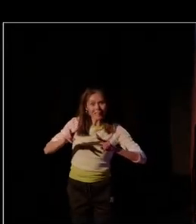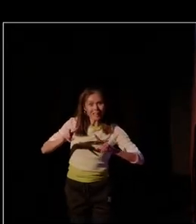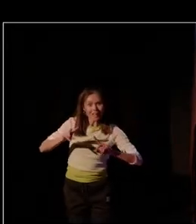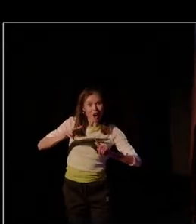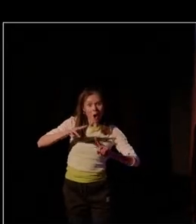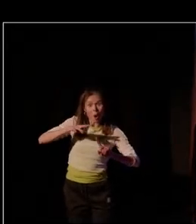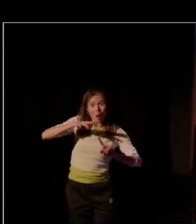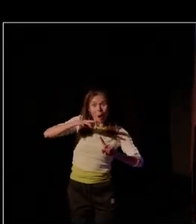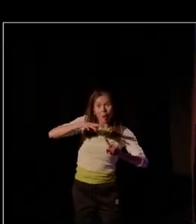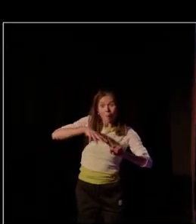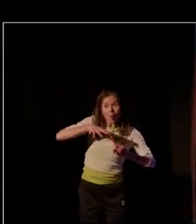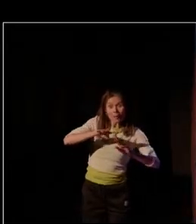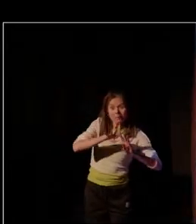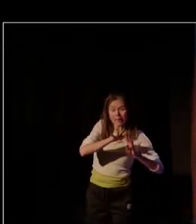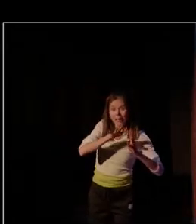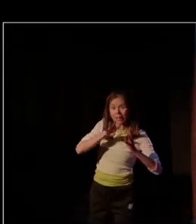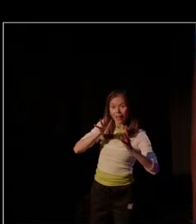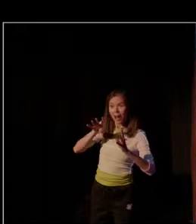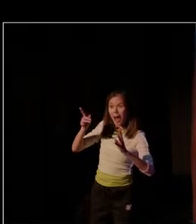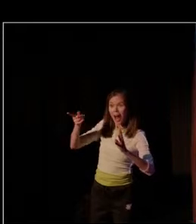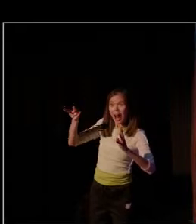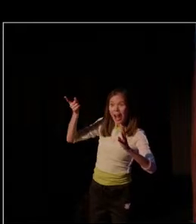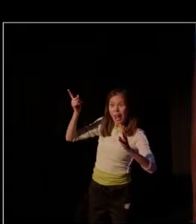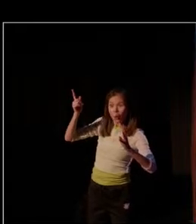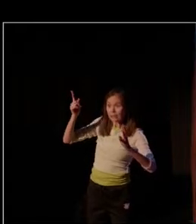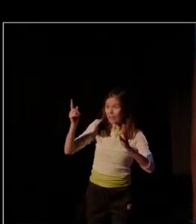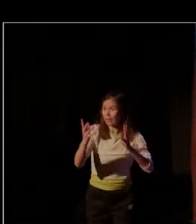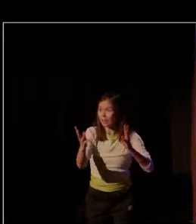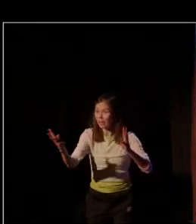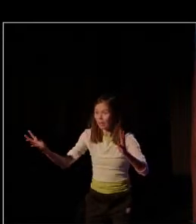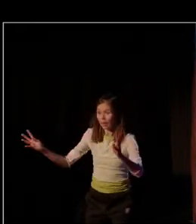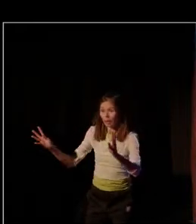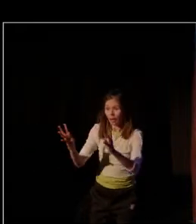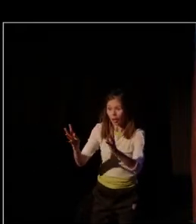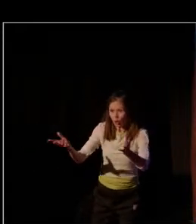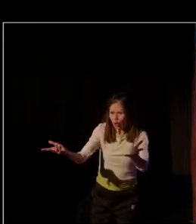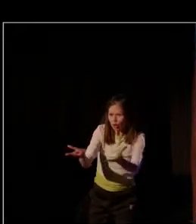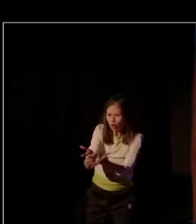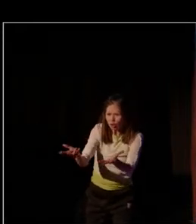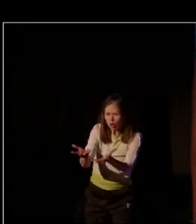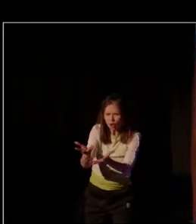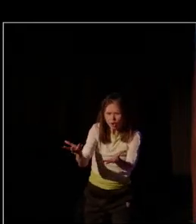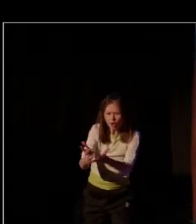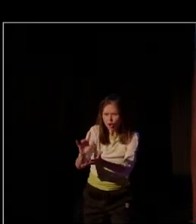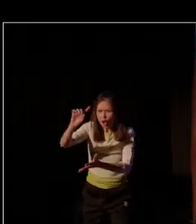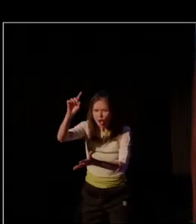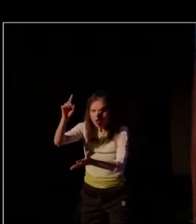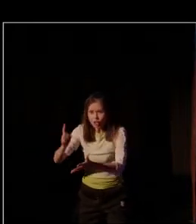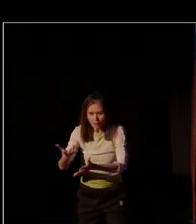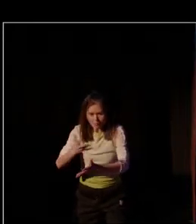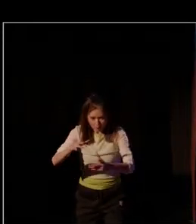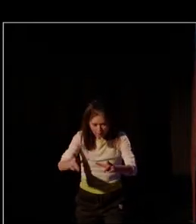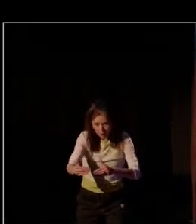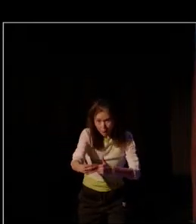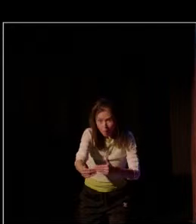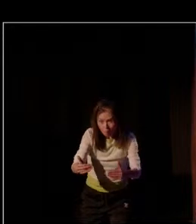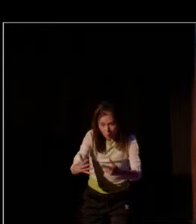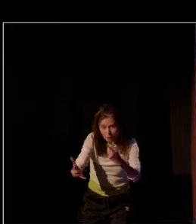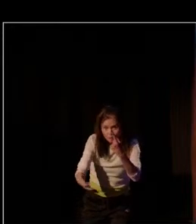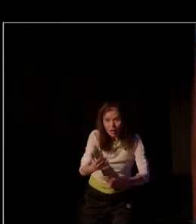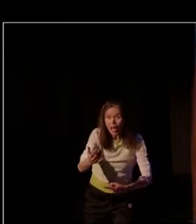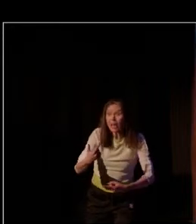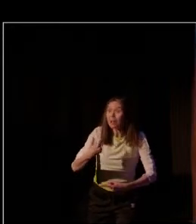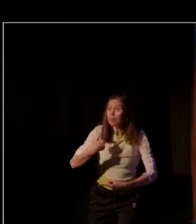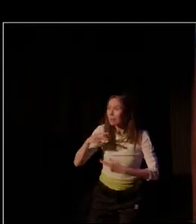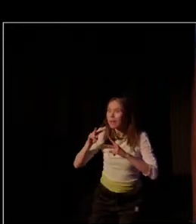then, following astonishment by all, I was ordered out the chamber. And on my way out, I thought I heard